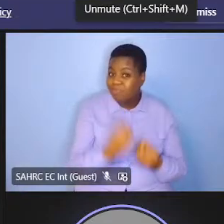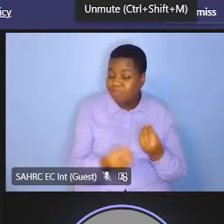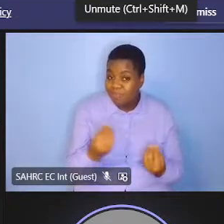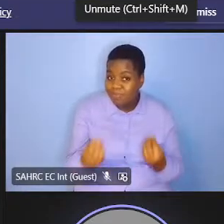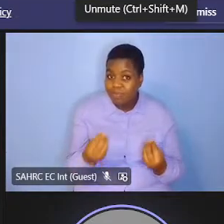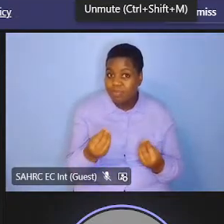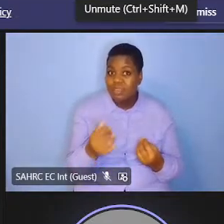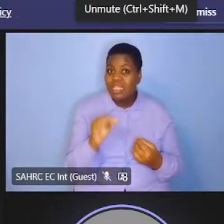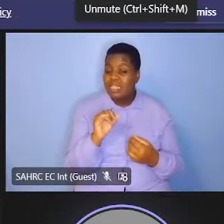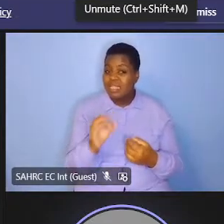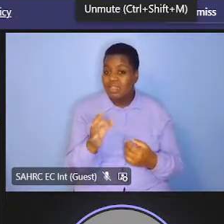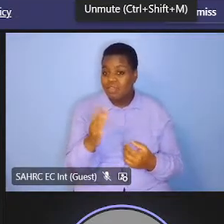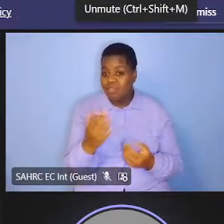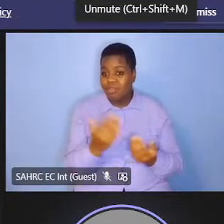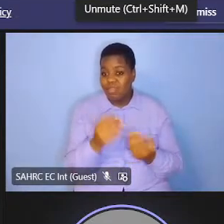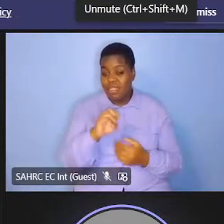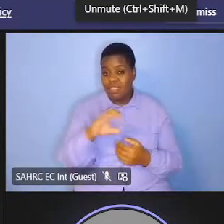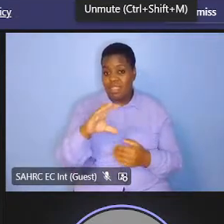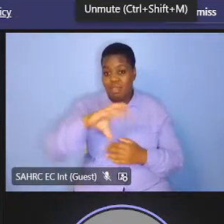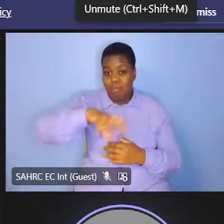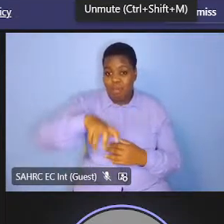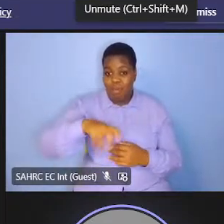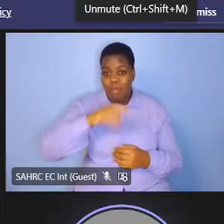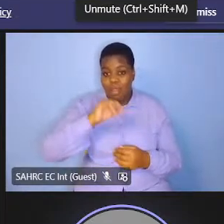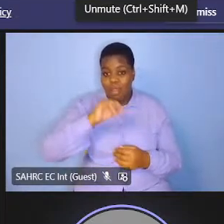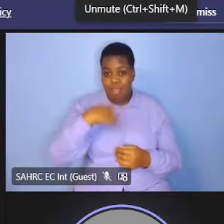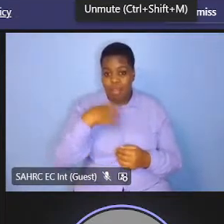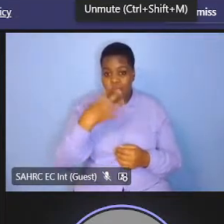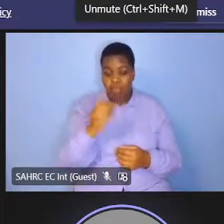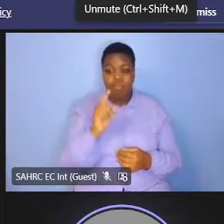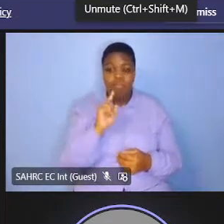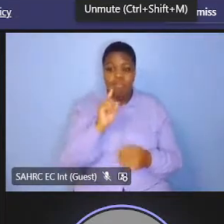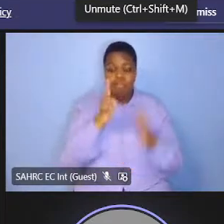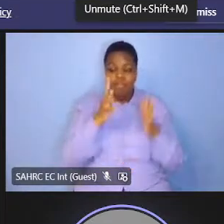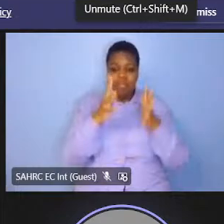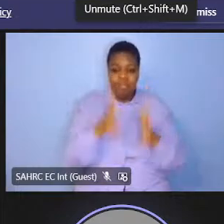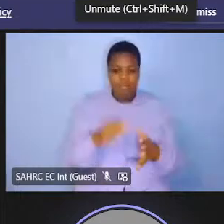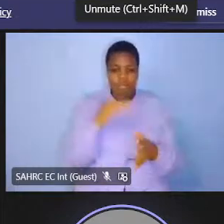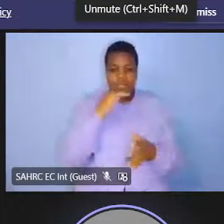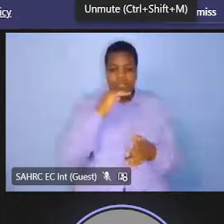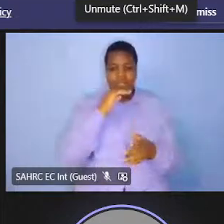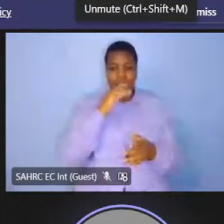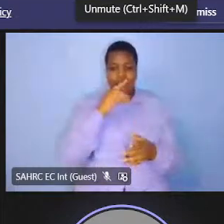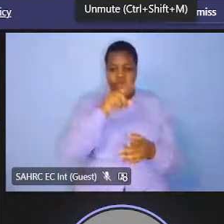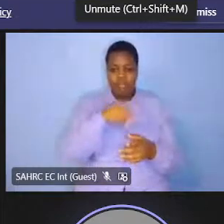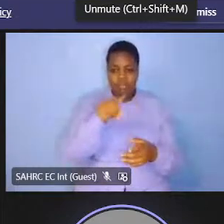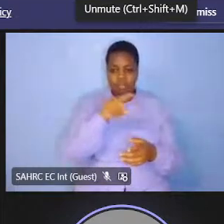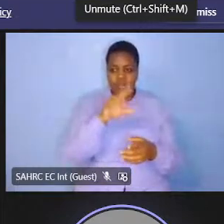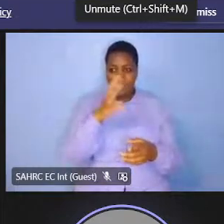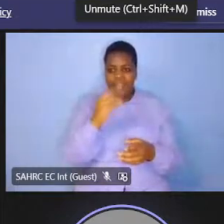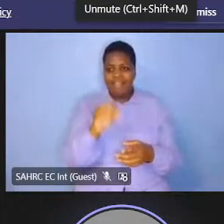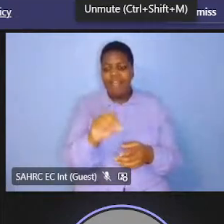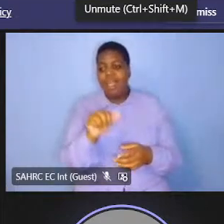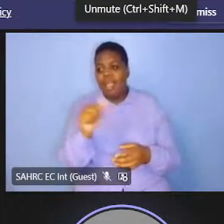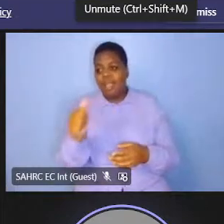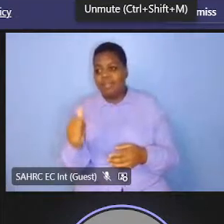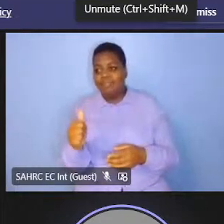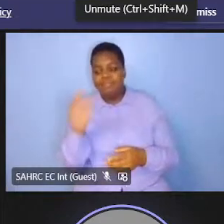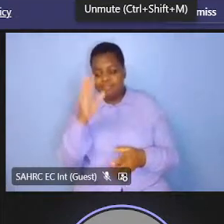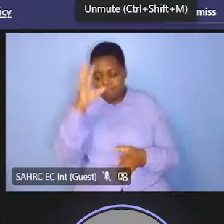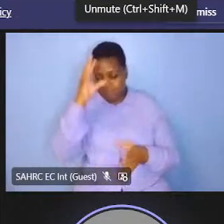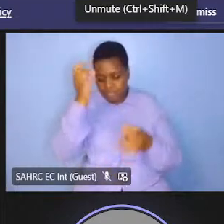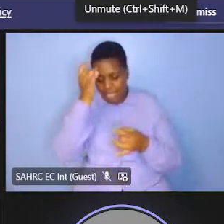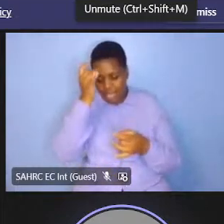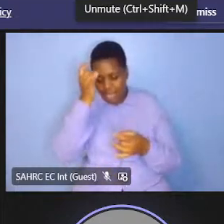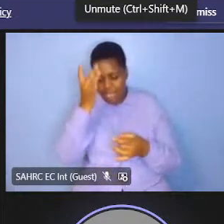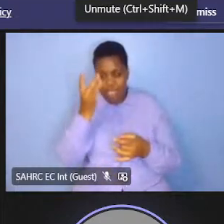in the case of the Eastern Cape province, we have educators that themselves are on the other side of the fence